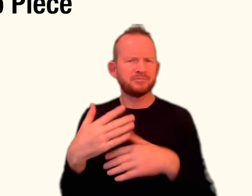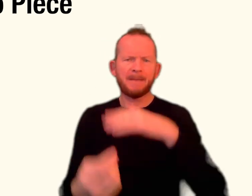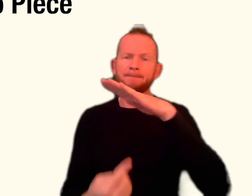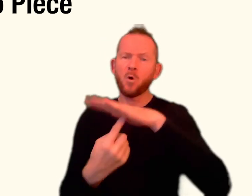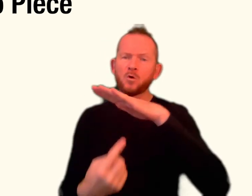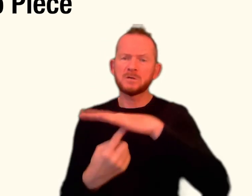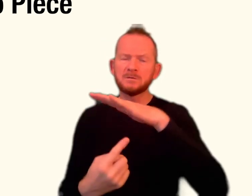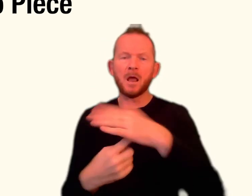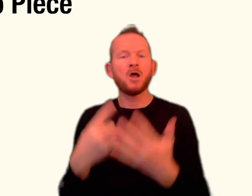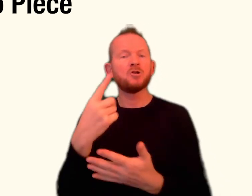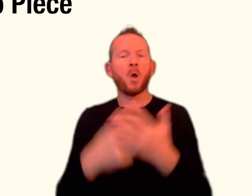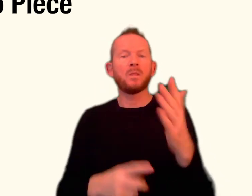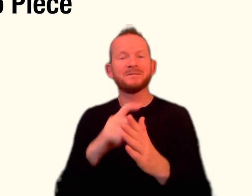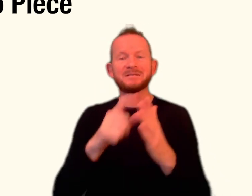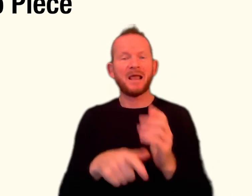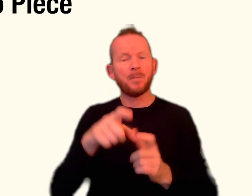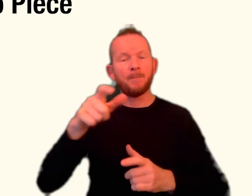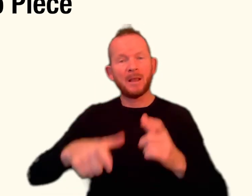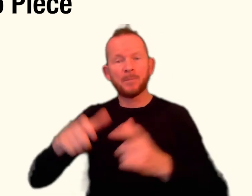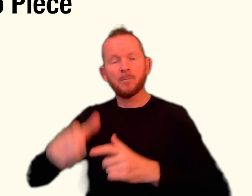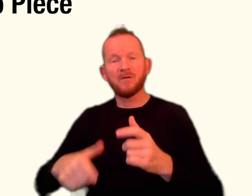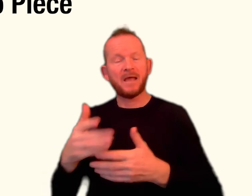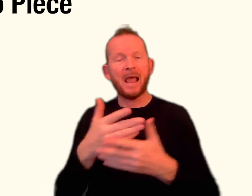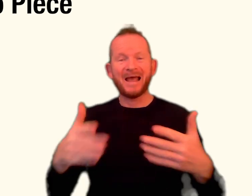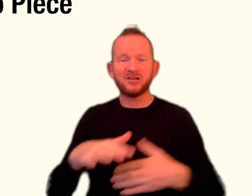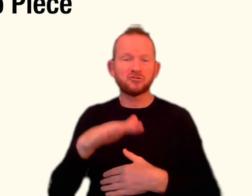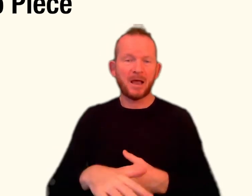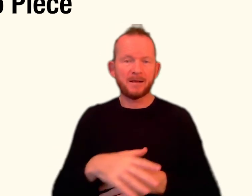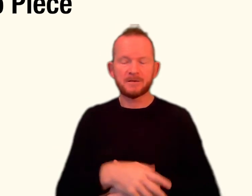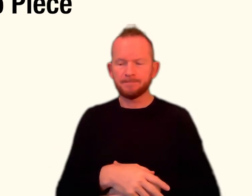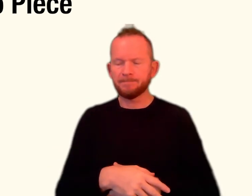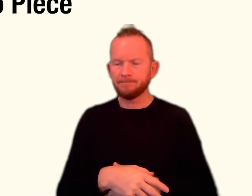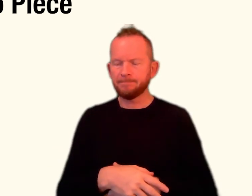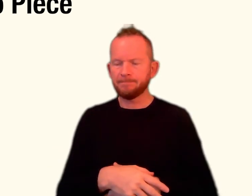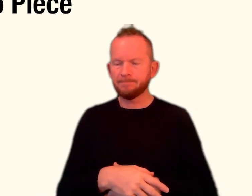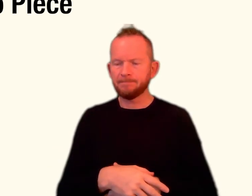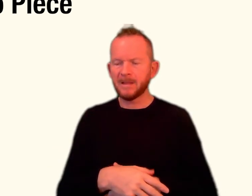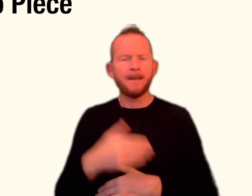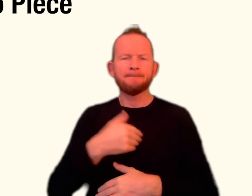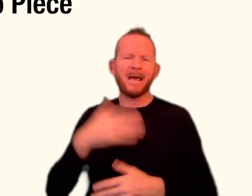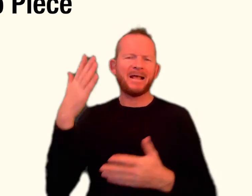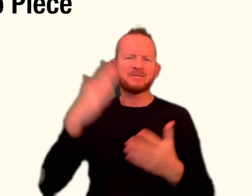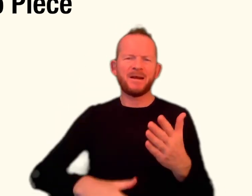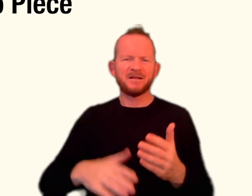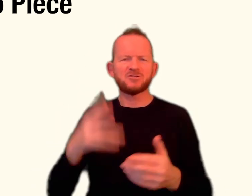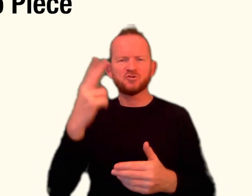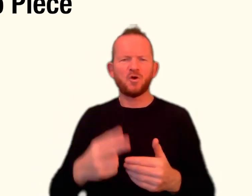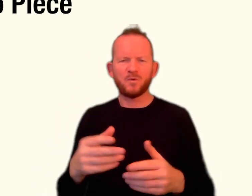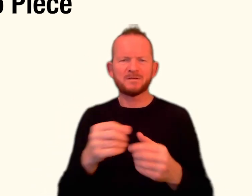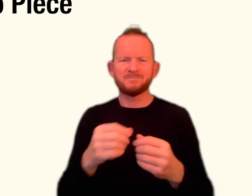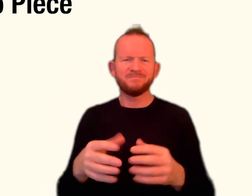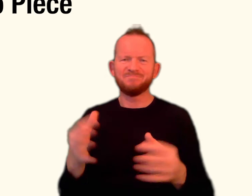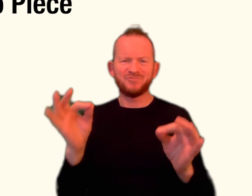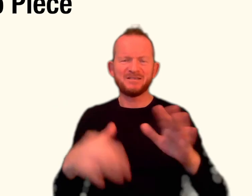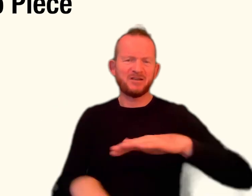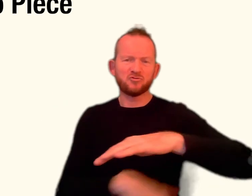not just for disabled people, but for any child. My experience at school was pretty crap. At 9 years old, I still couldn't